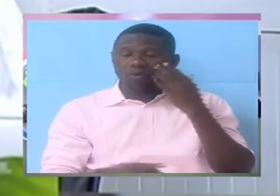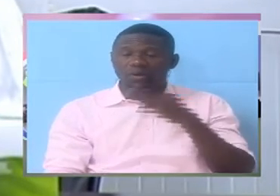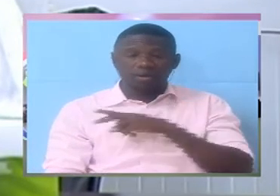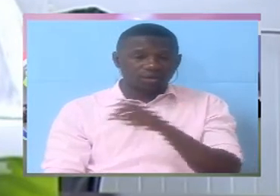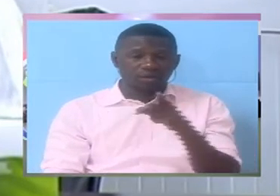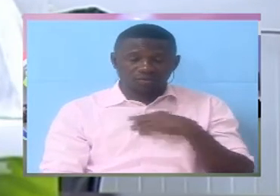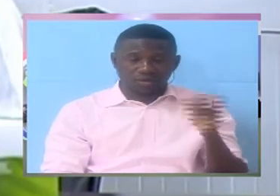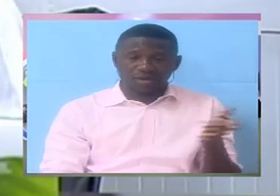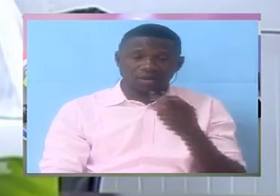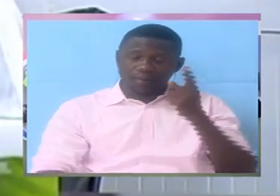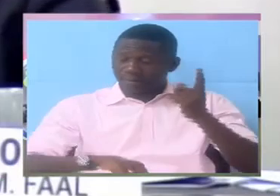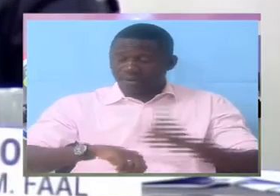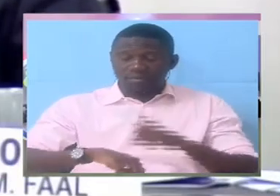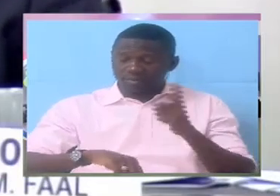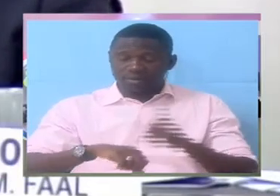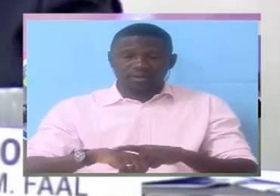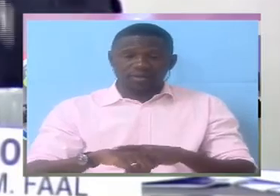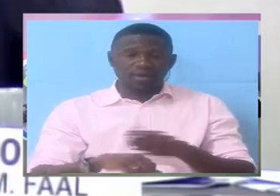when they were beaten.